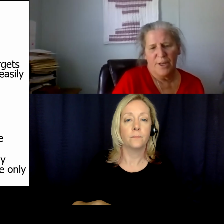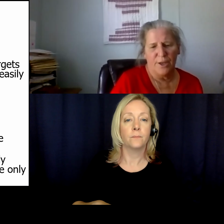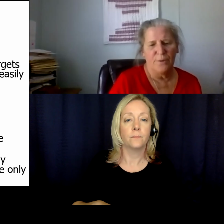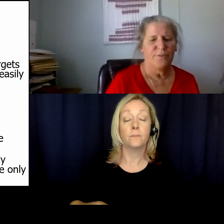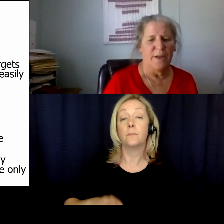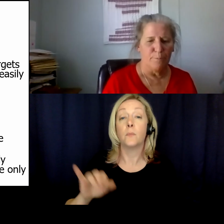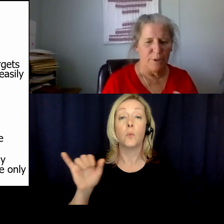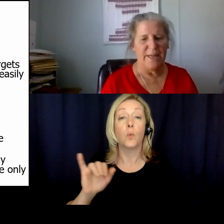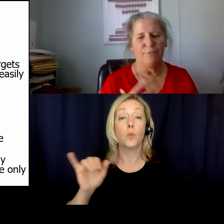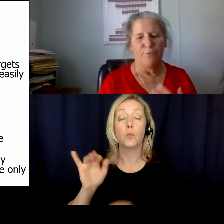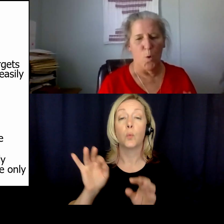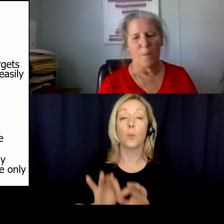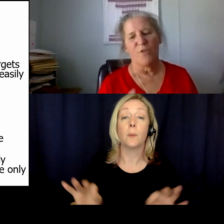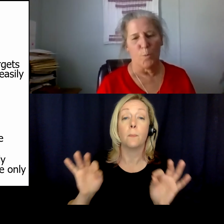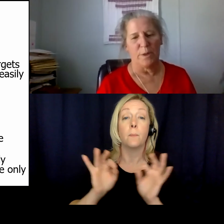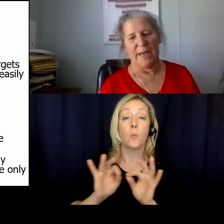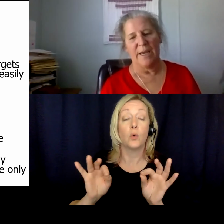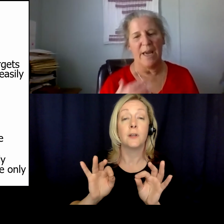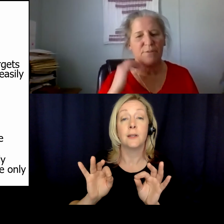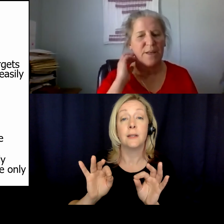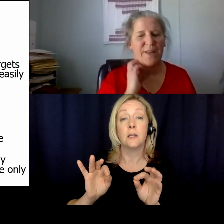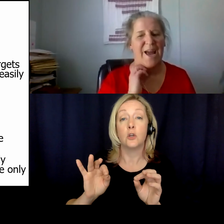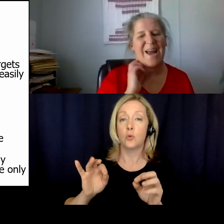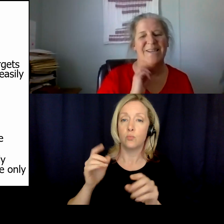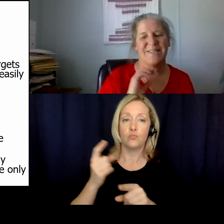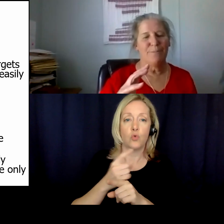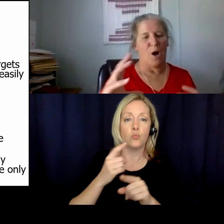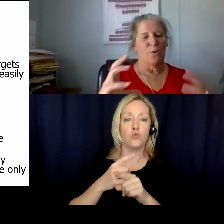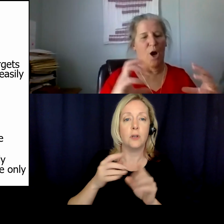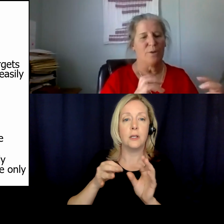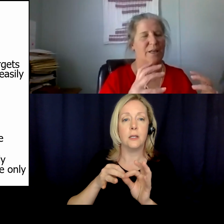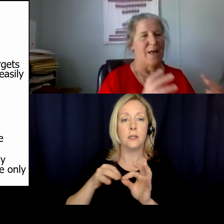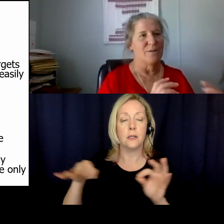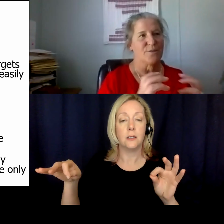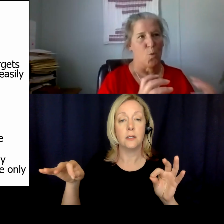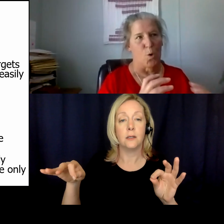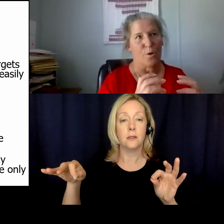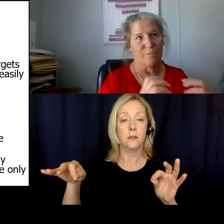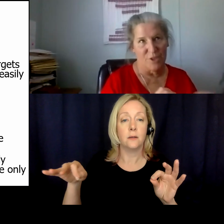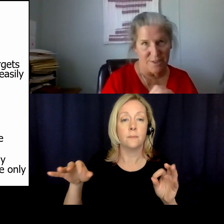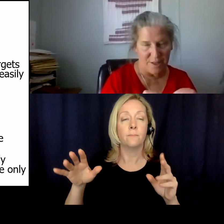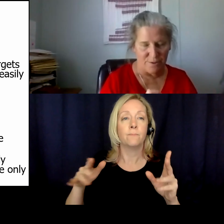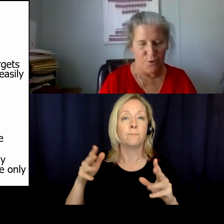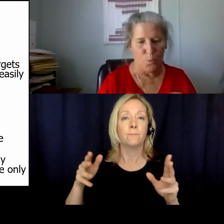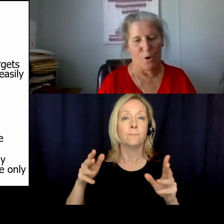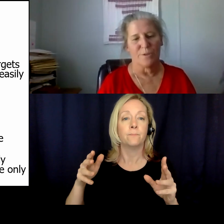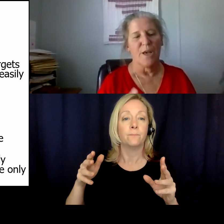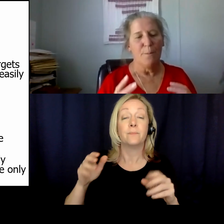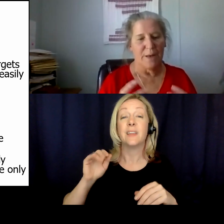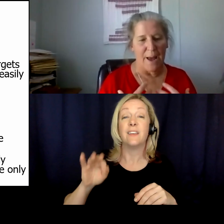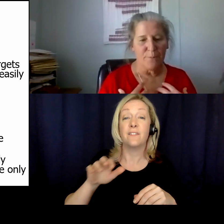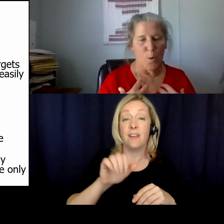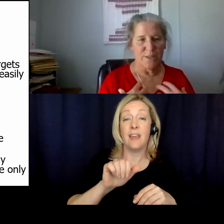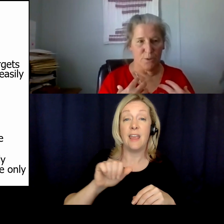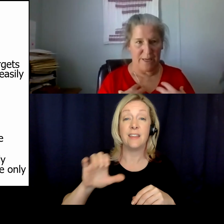I'm going to use the complete form verbally, even if the AAC mode only allows for just those few words,